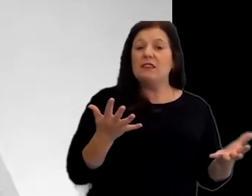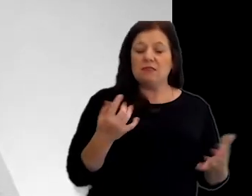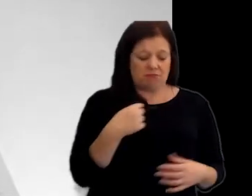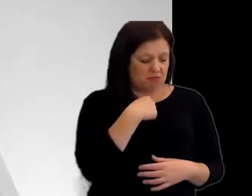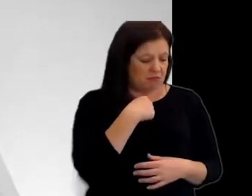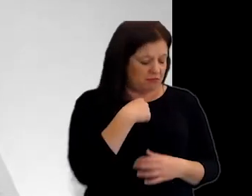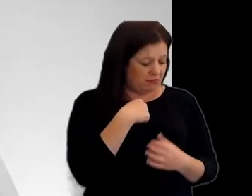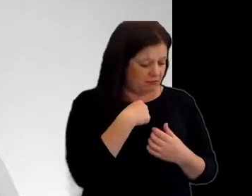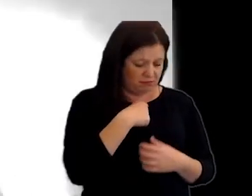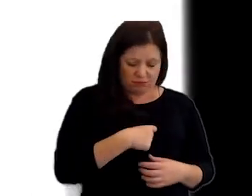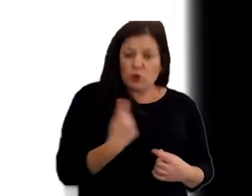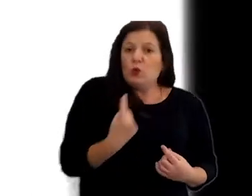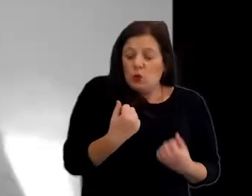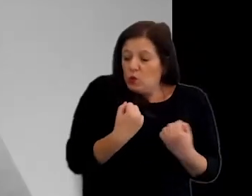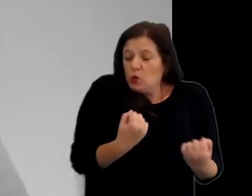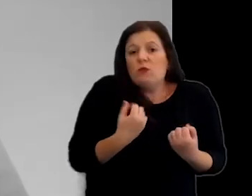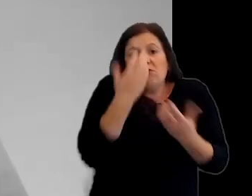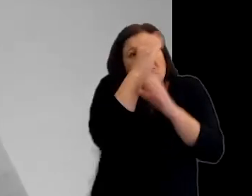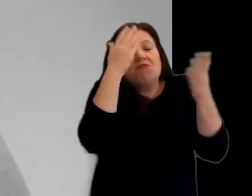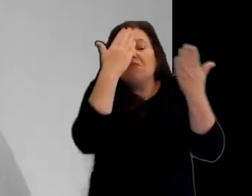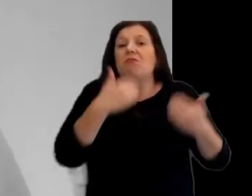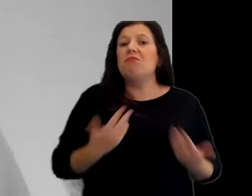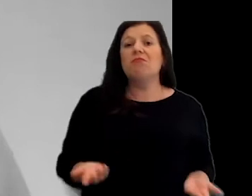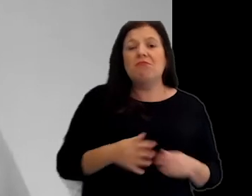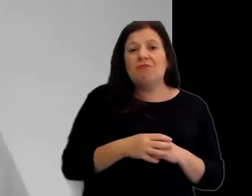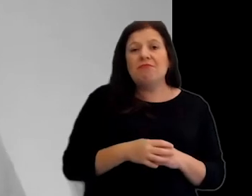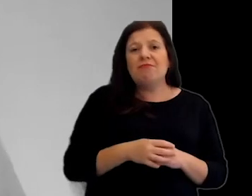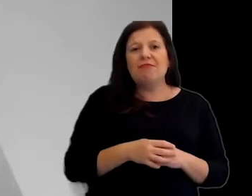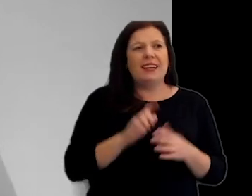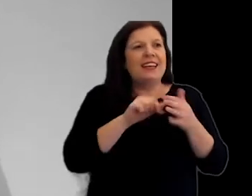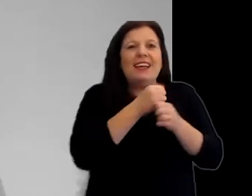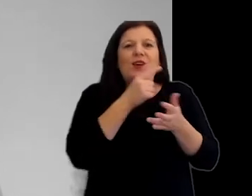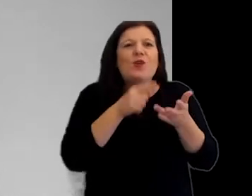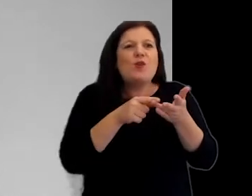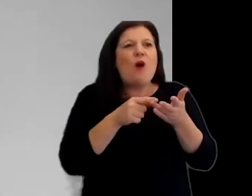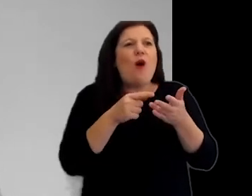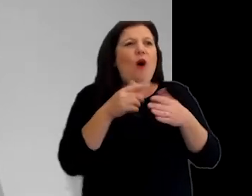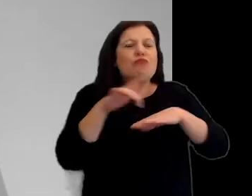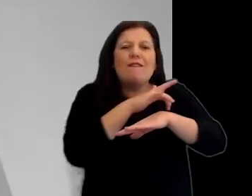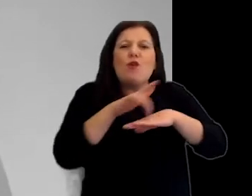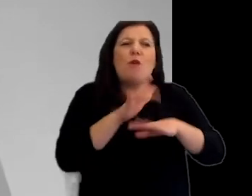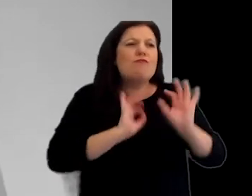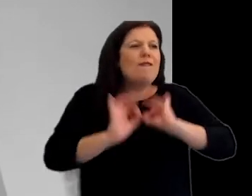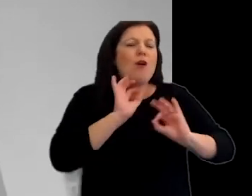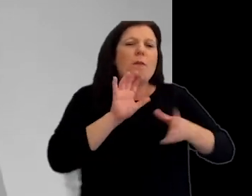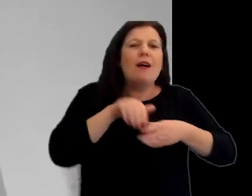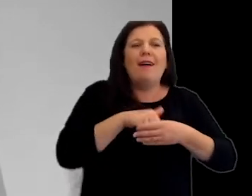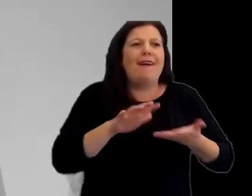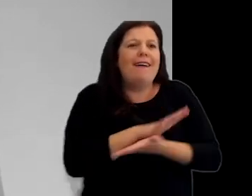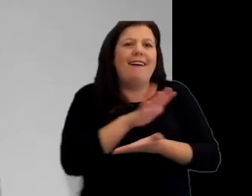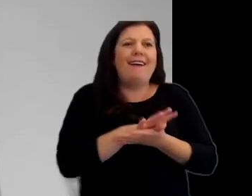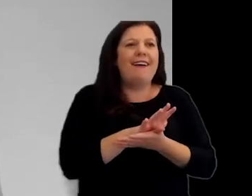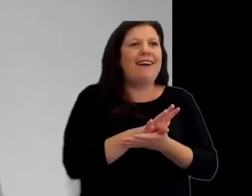to be honest, I don't know who I would be. Of course, it means that I'm part of the Ego Performance Company, and I just get to act